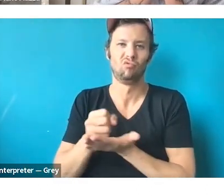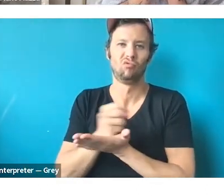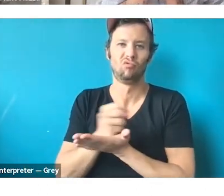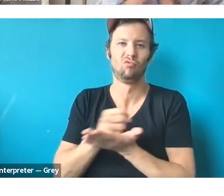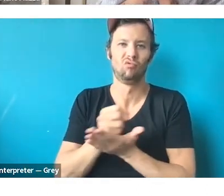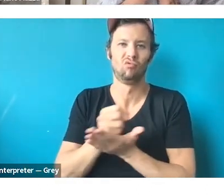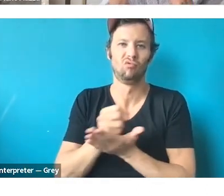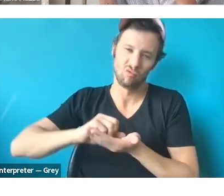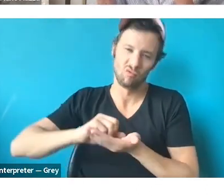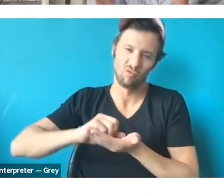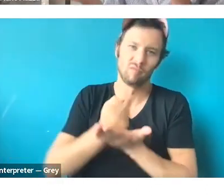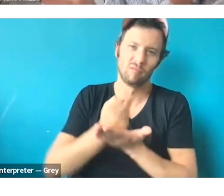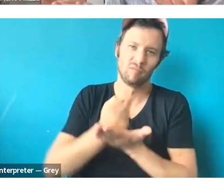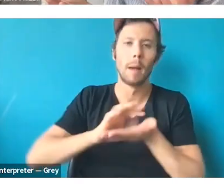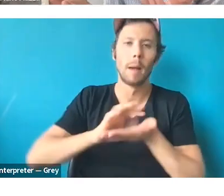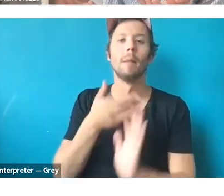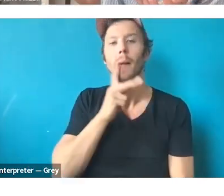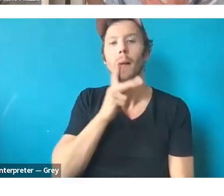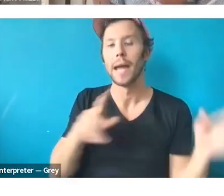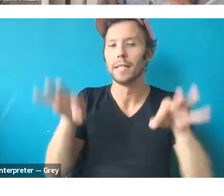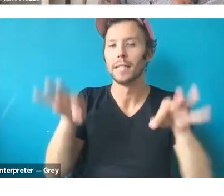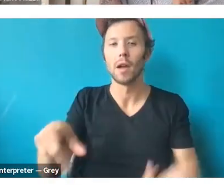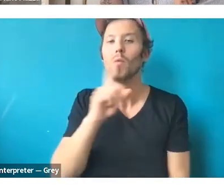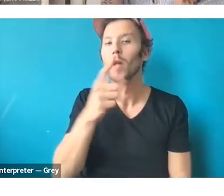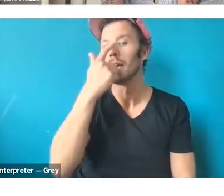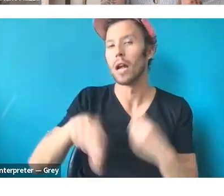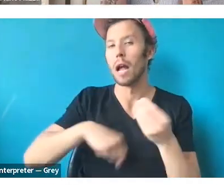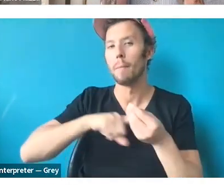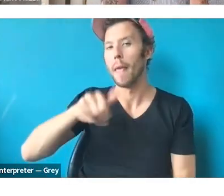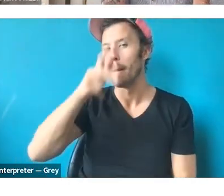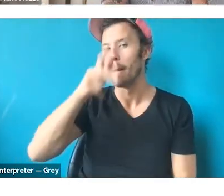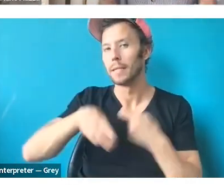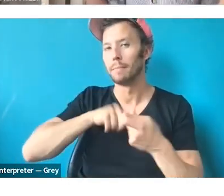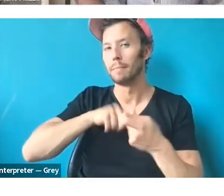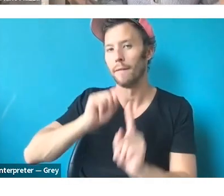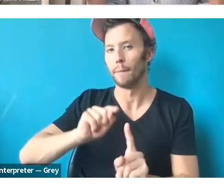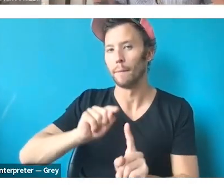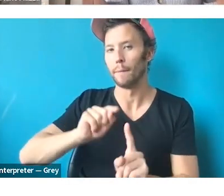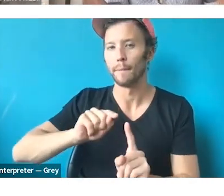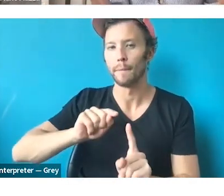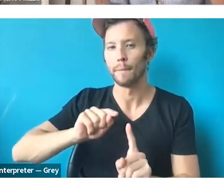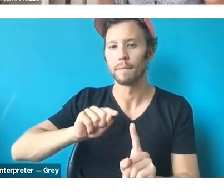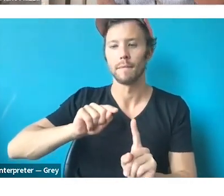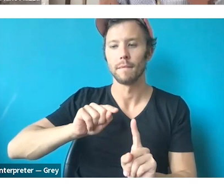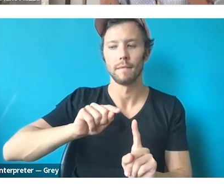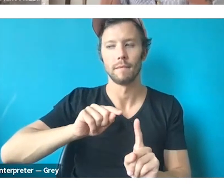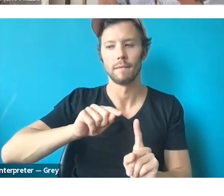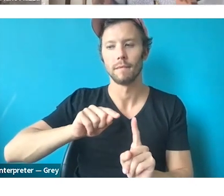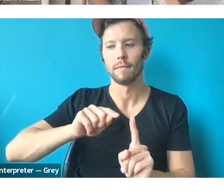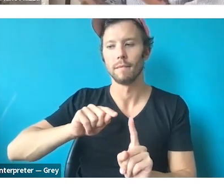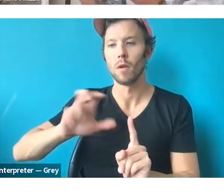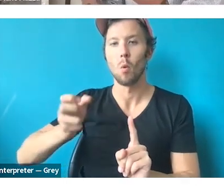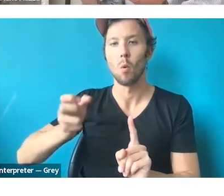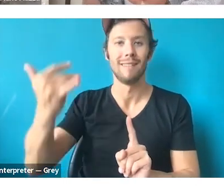what's amazing, what's kind of wild about the history of cochineal is during the time of imperialism is actually like